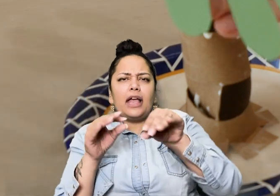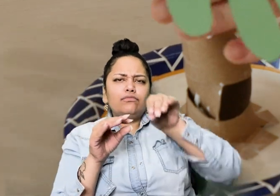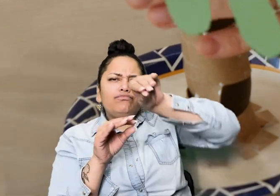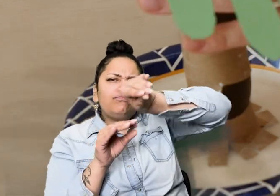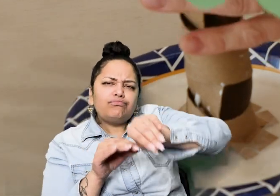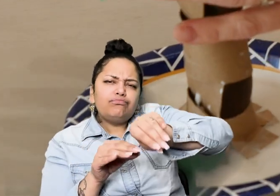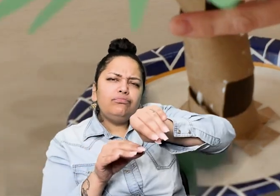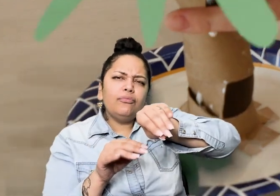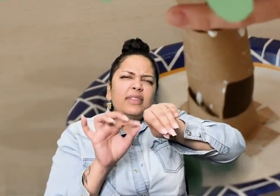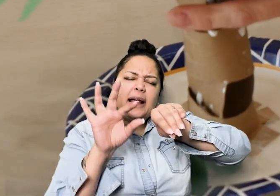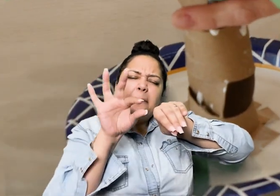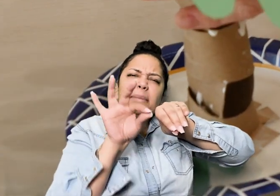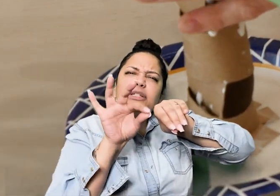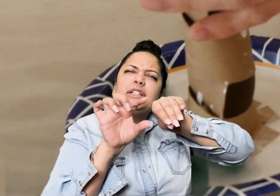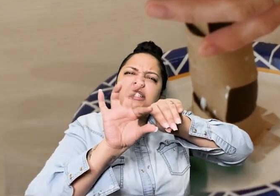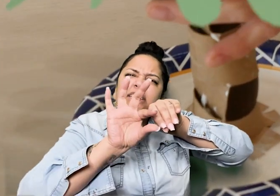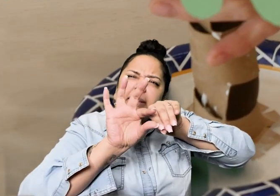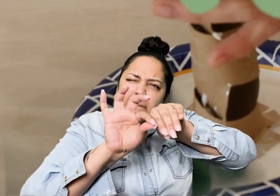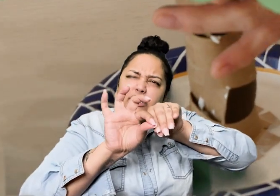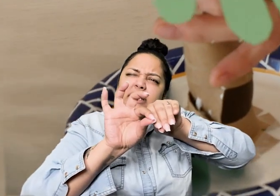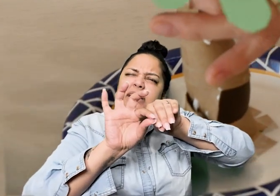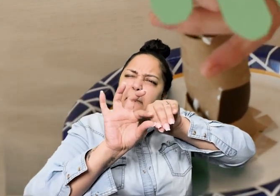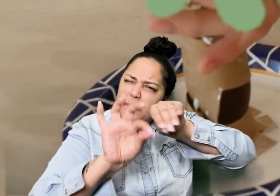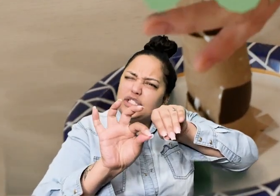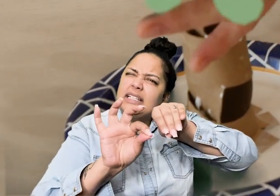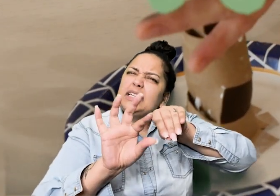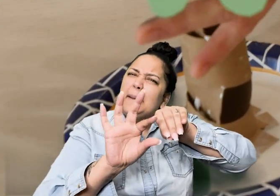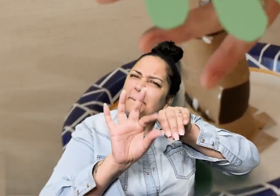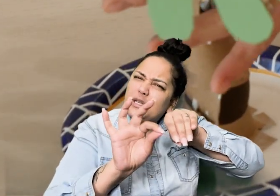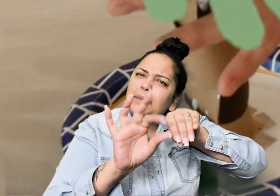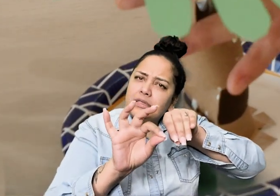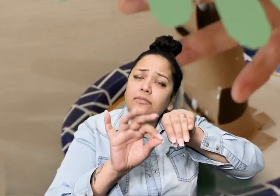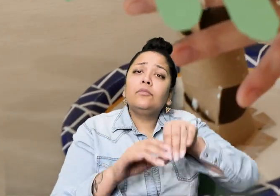gonna flop that right here and maybe just go pinch, pinch, pinch.